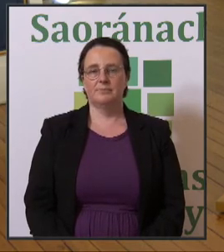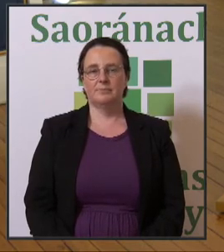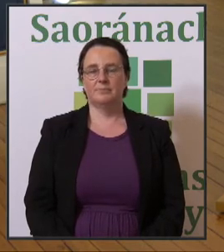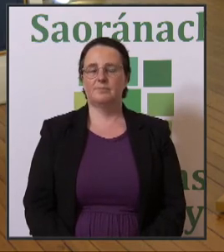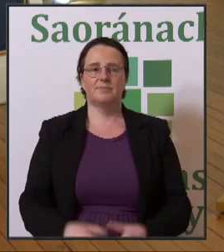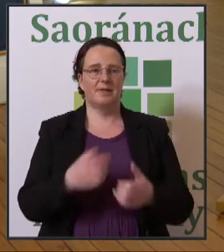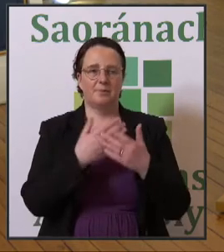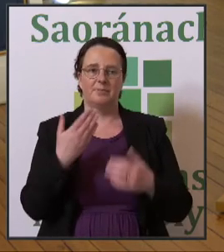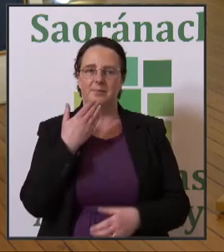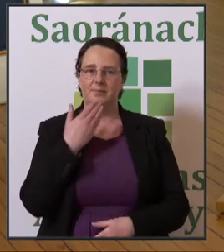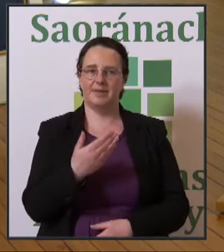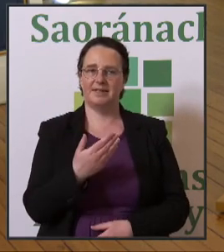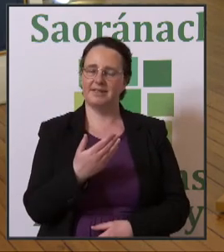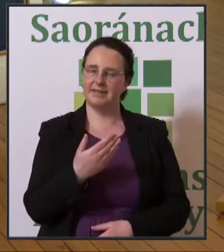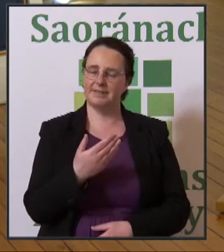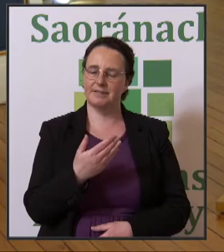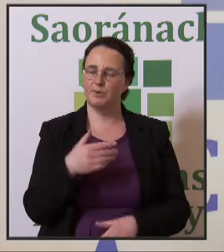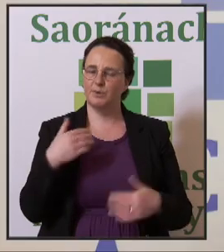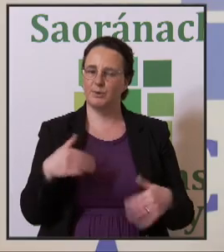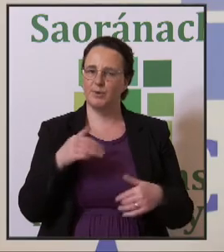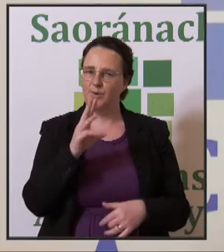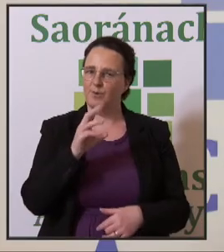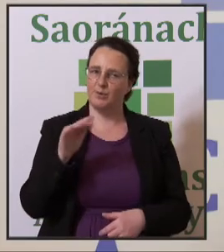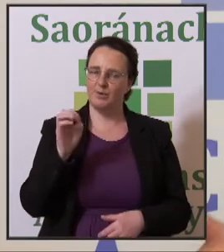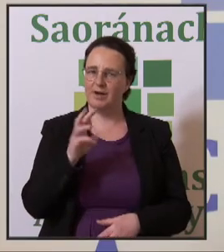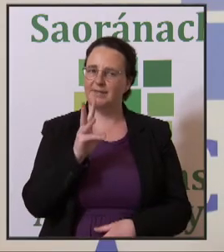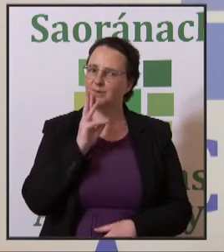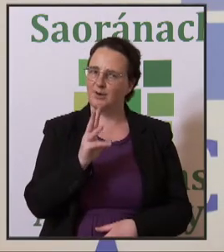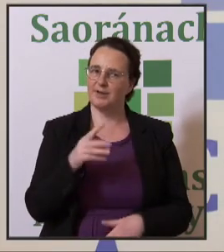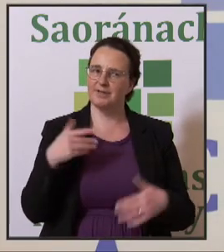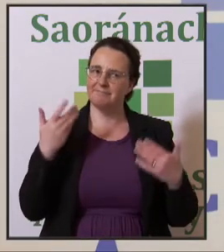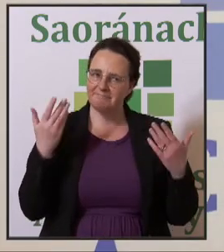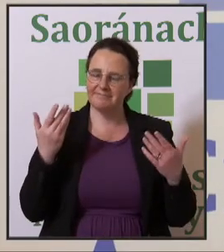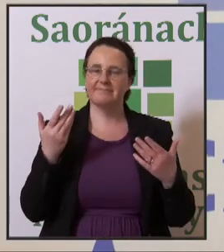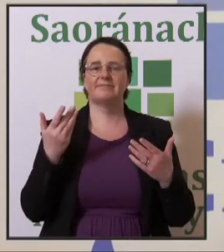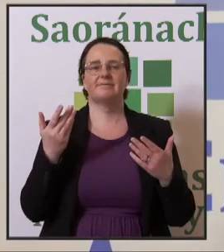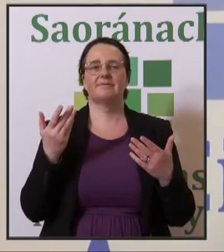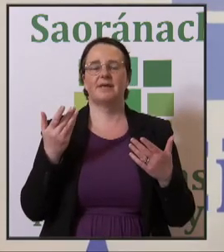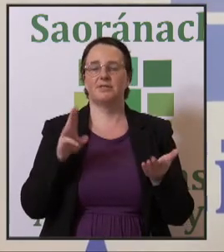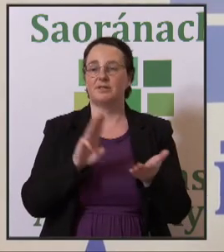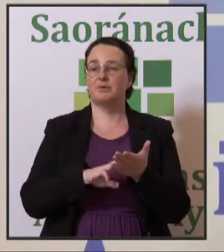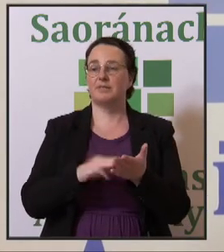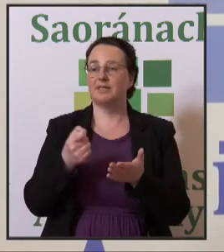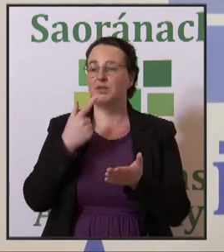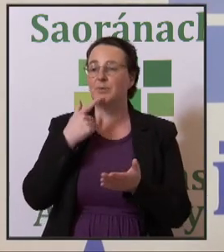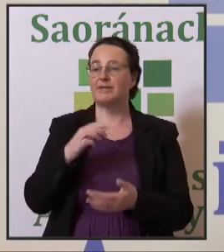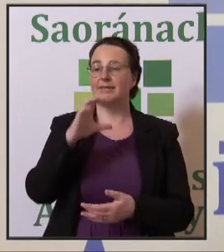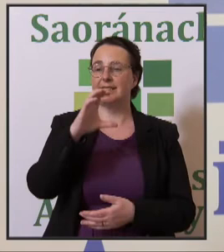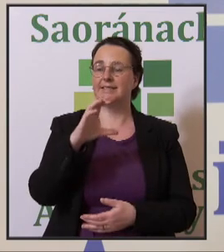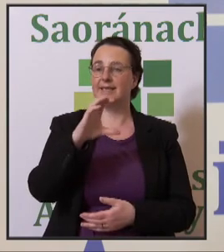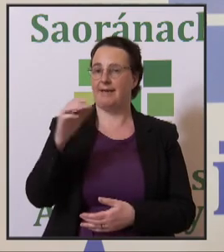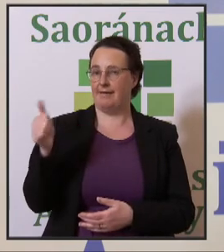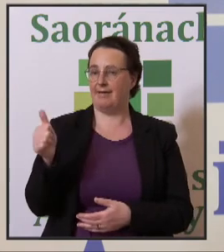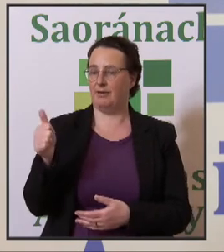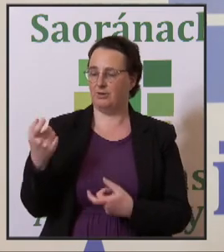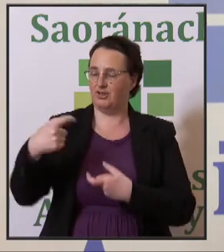Many thanks, Chairman. Wise words indeed. And to the members of the Dublin Citizens Assembly who are watching,